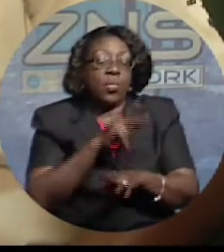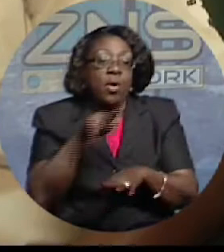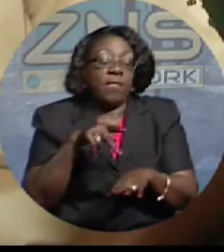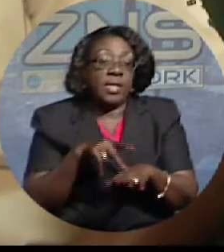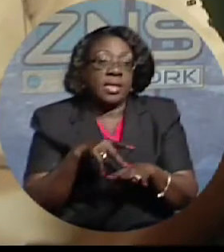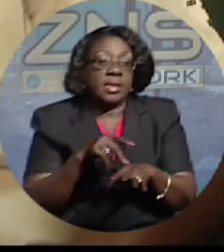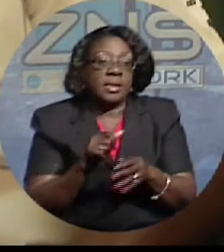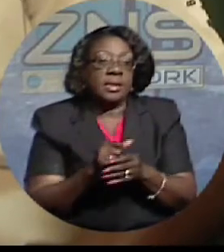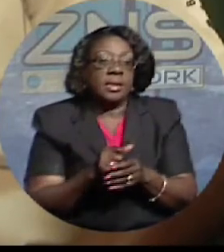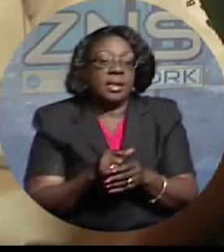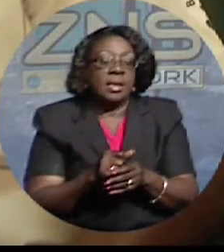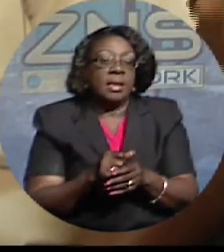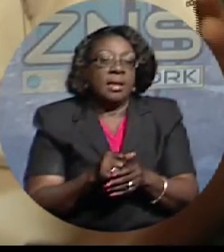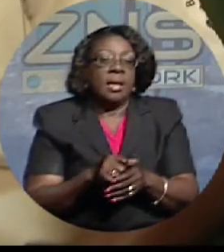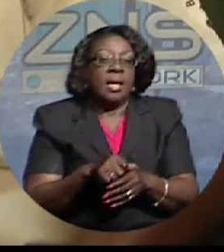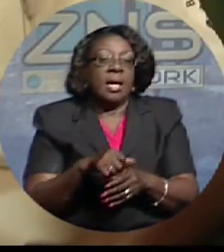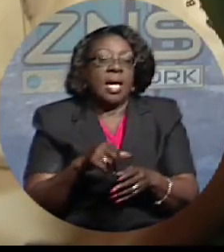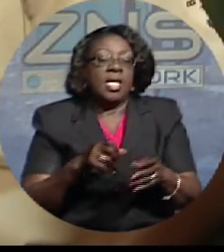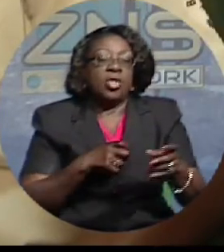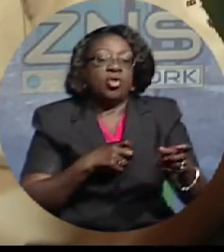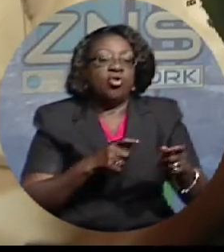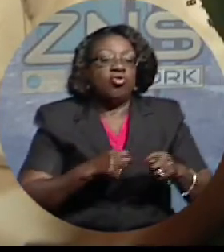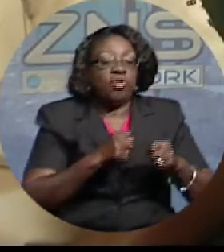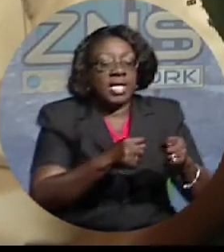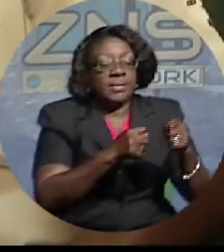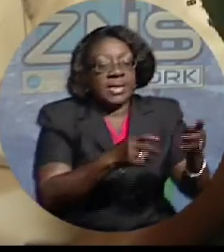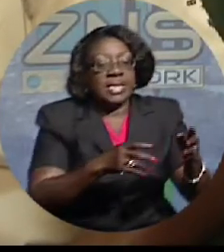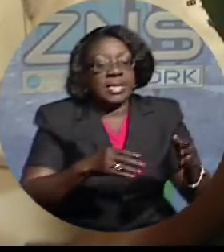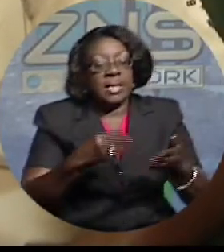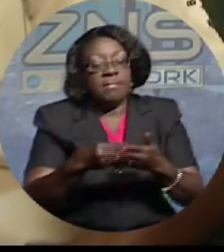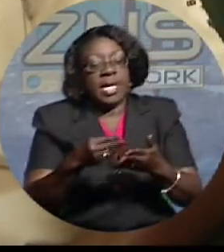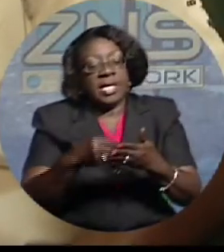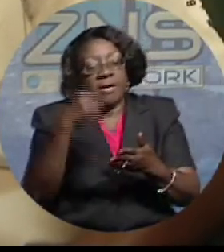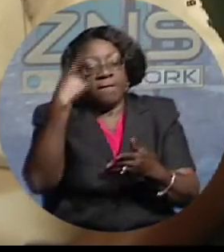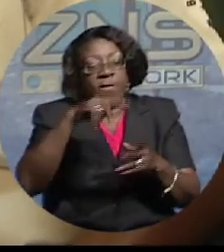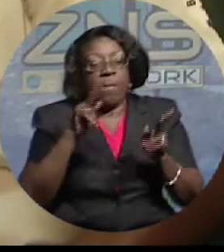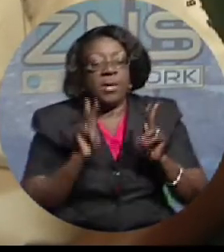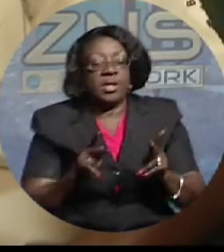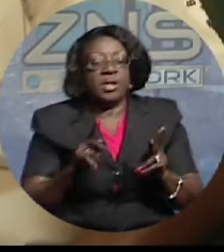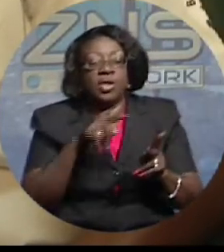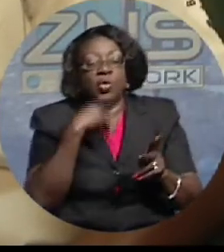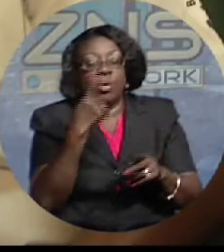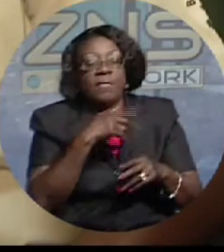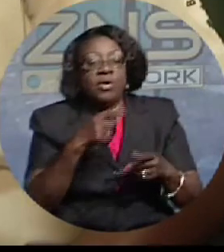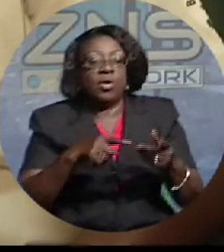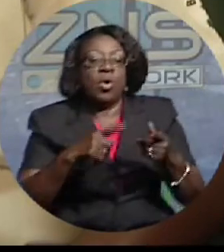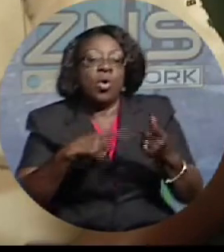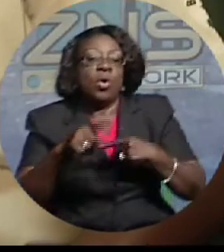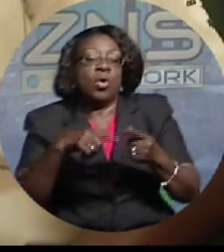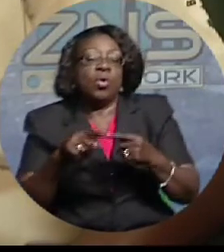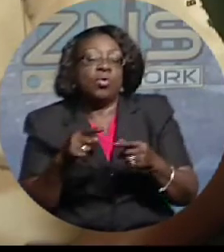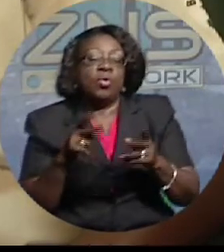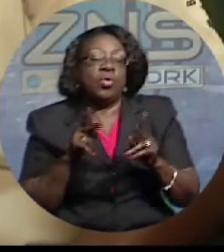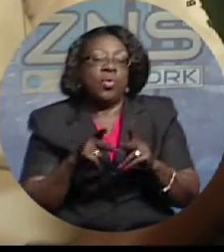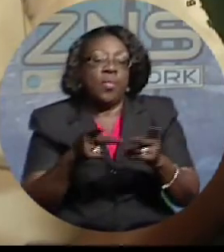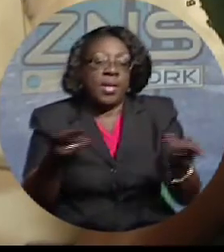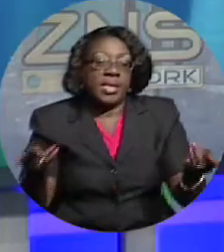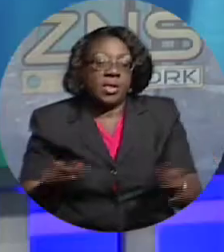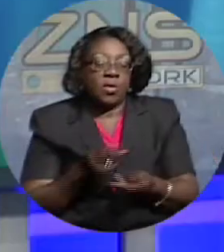otherwise, and transportation allowance for persons who have to go to places of work other than their